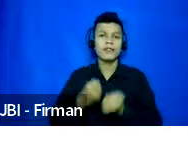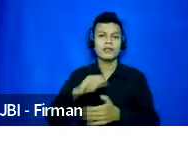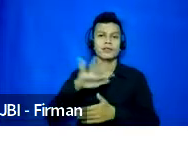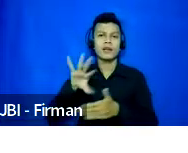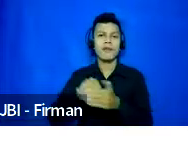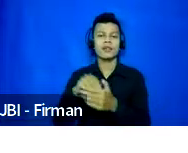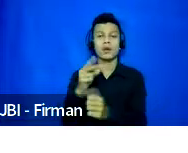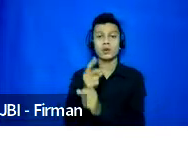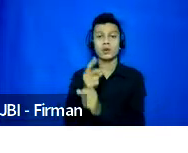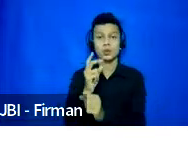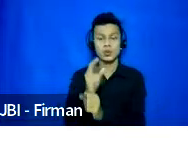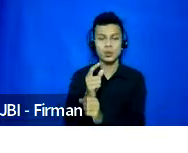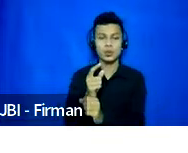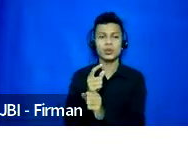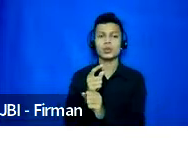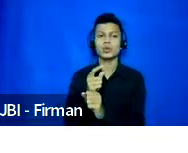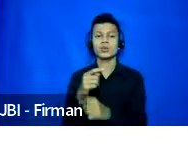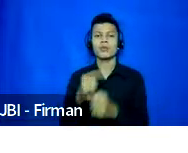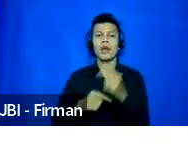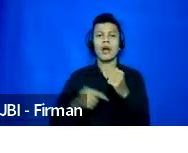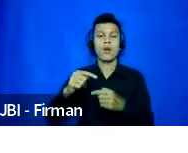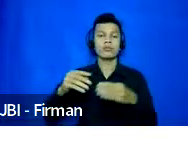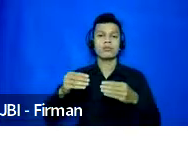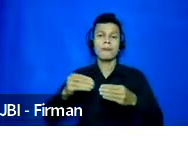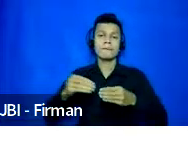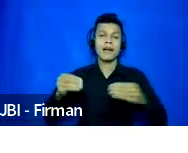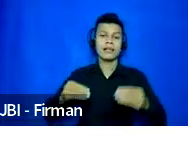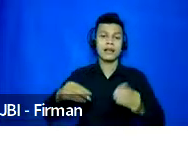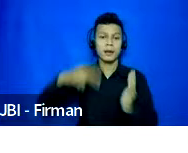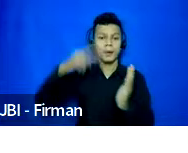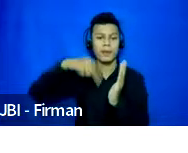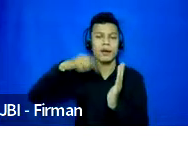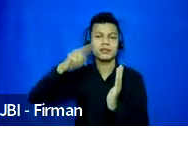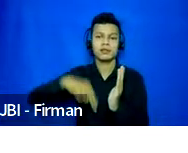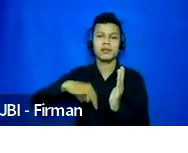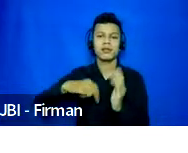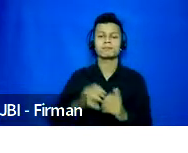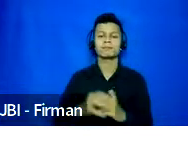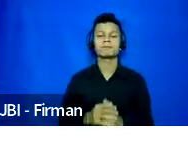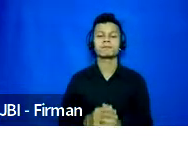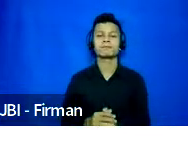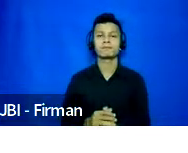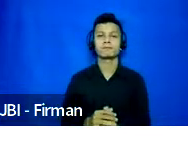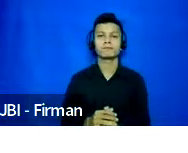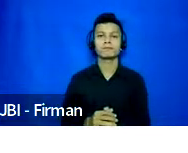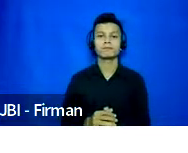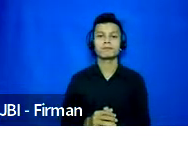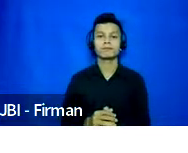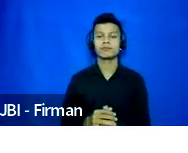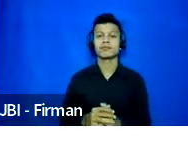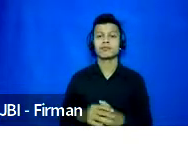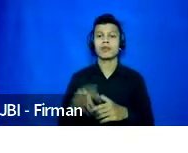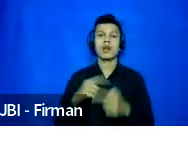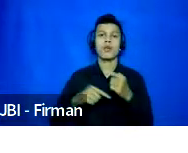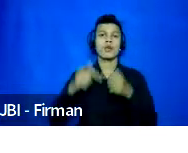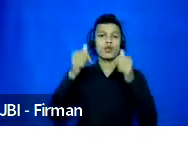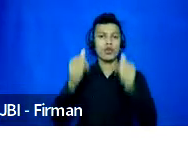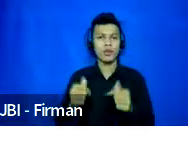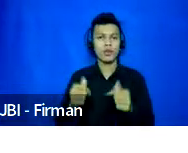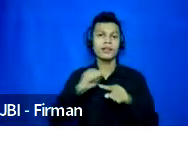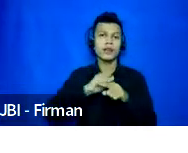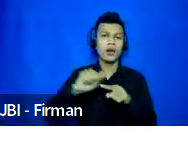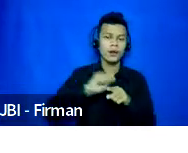materials. Children have access to cloud-based learning content and training that can be accessed anytime